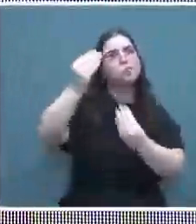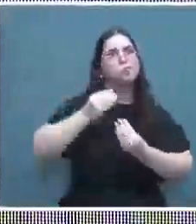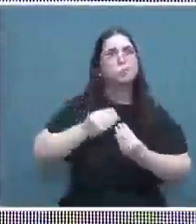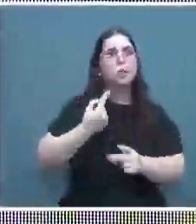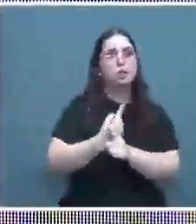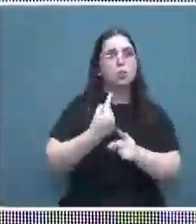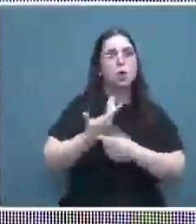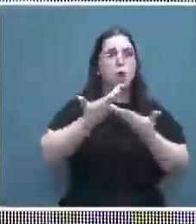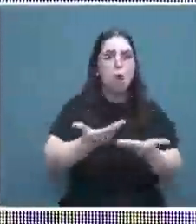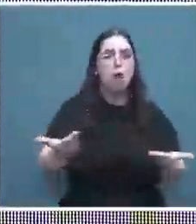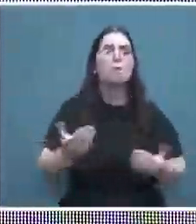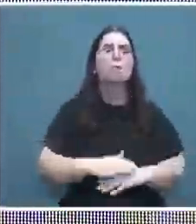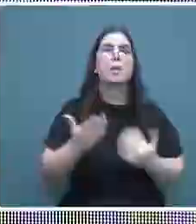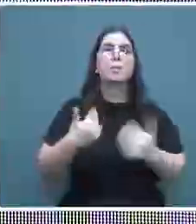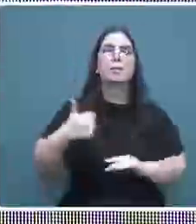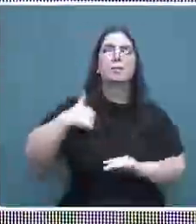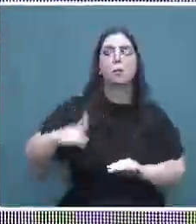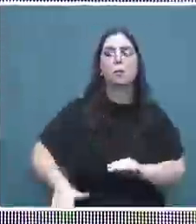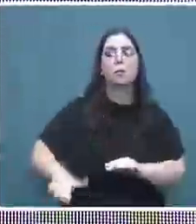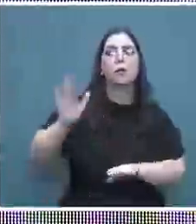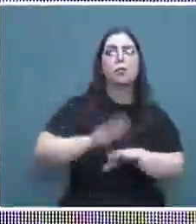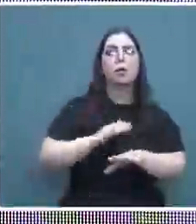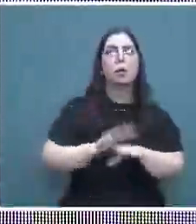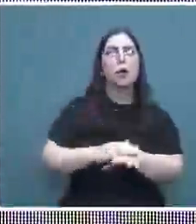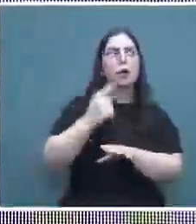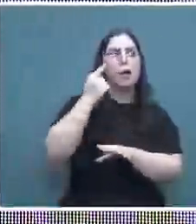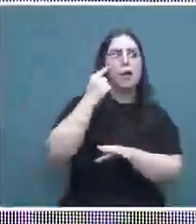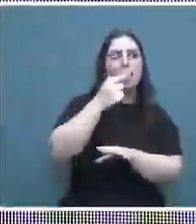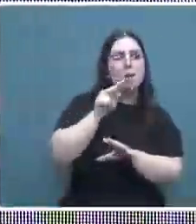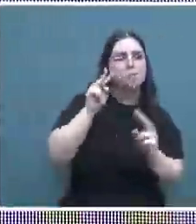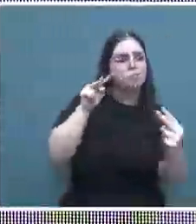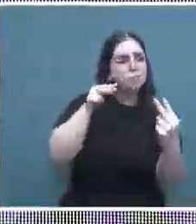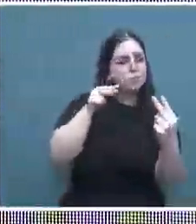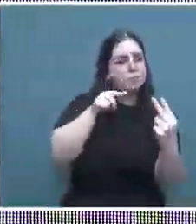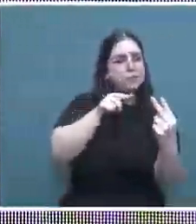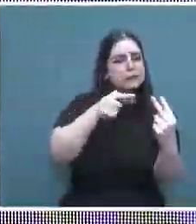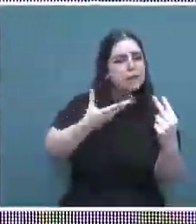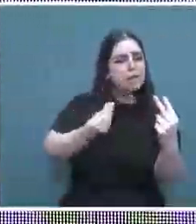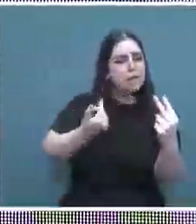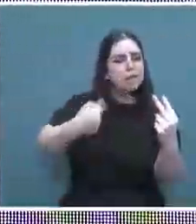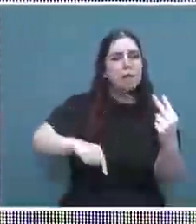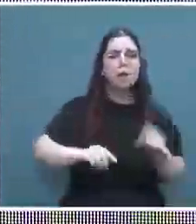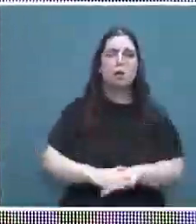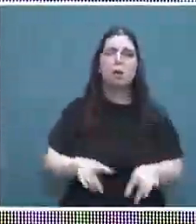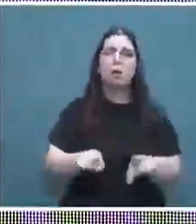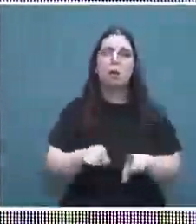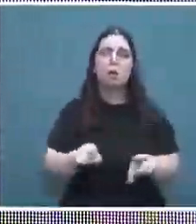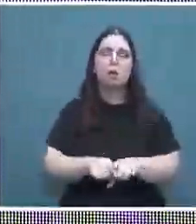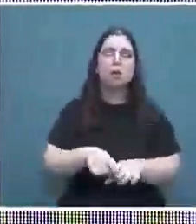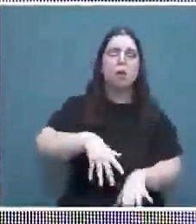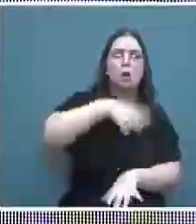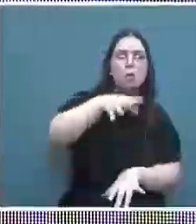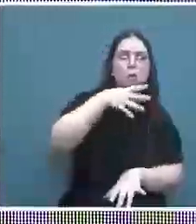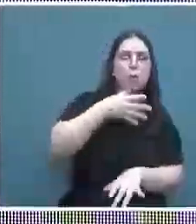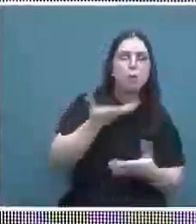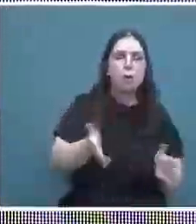us. But I was raised with their fear in their eyes. Don't talk. Don't sing foreign languages, don't listen to